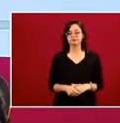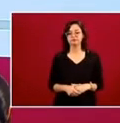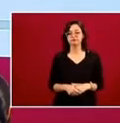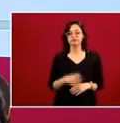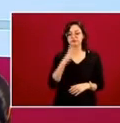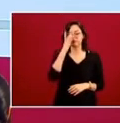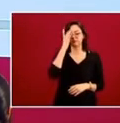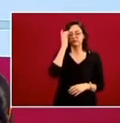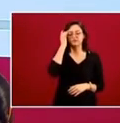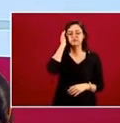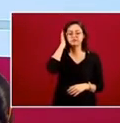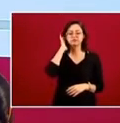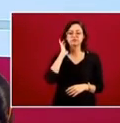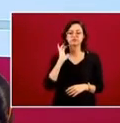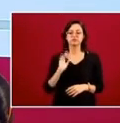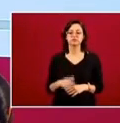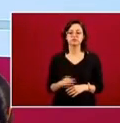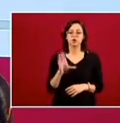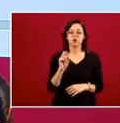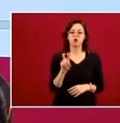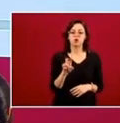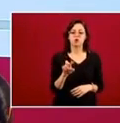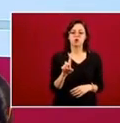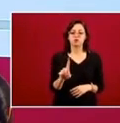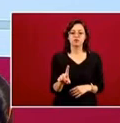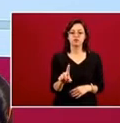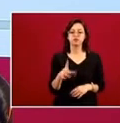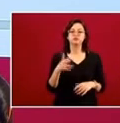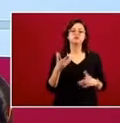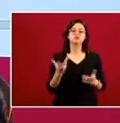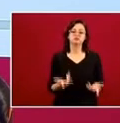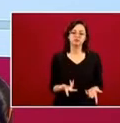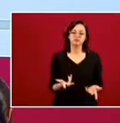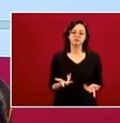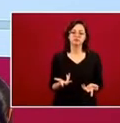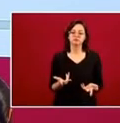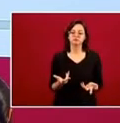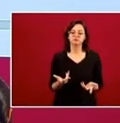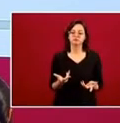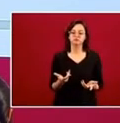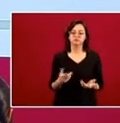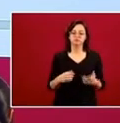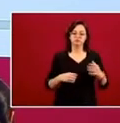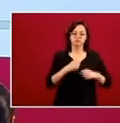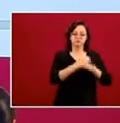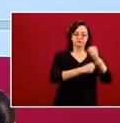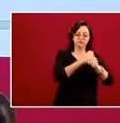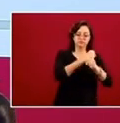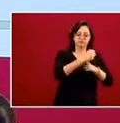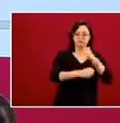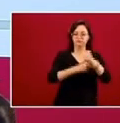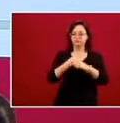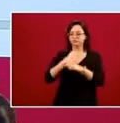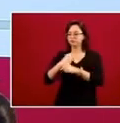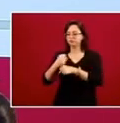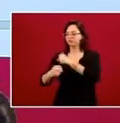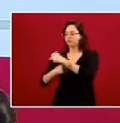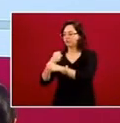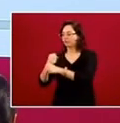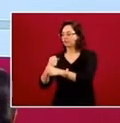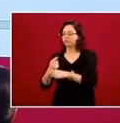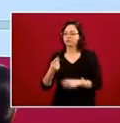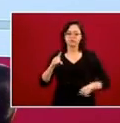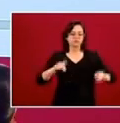of half of the population. And COVID cases have been showing